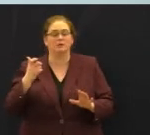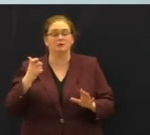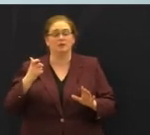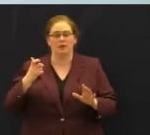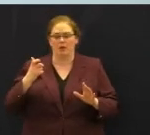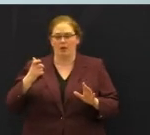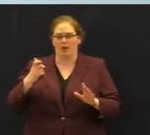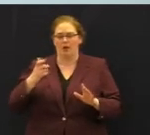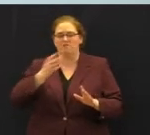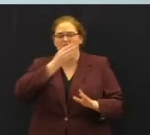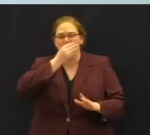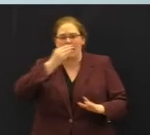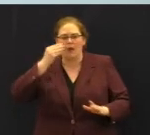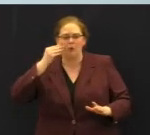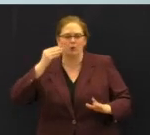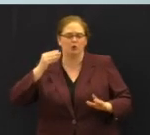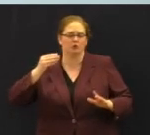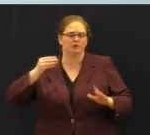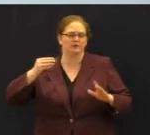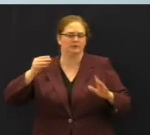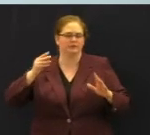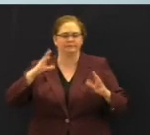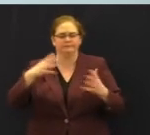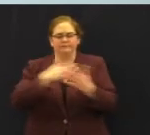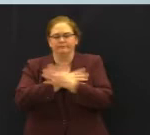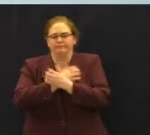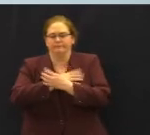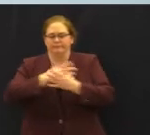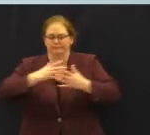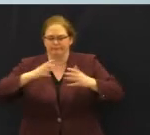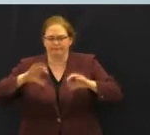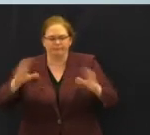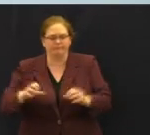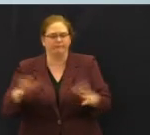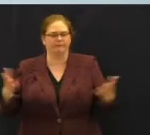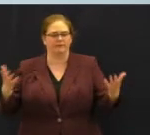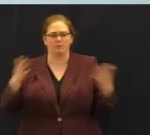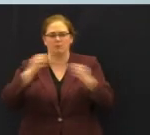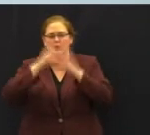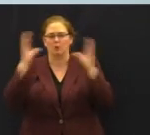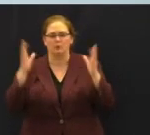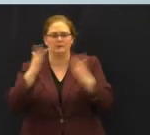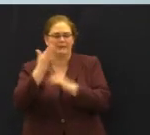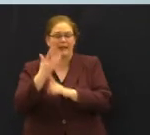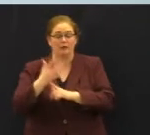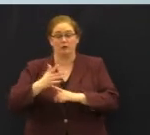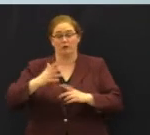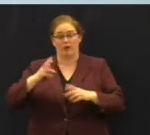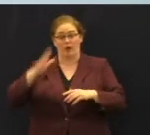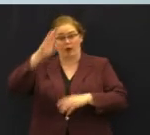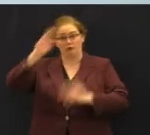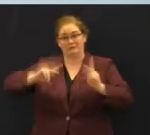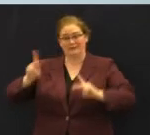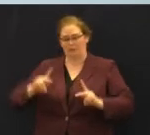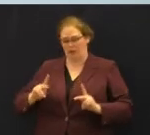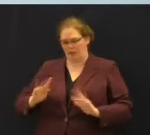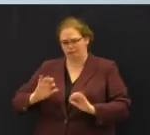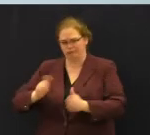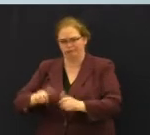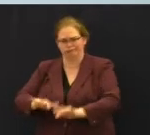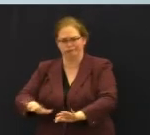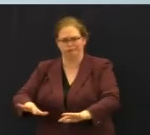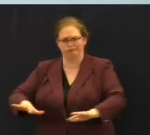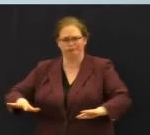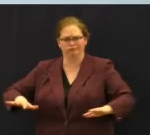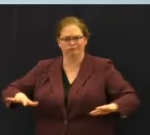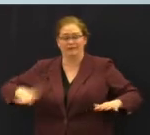of flowers and stuffed animals and balloons and candles that the Irish people had left in front of the